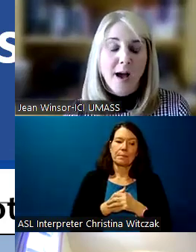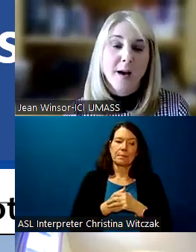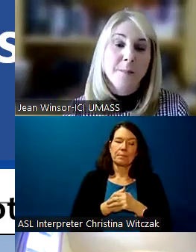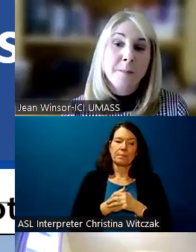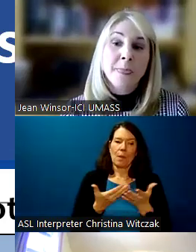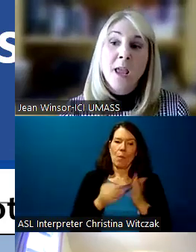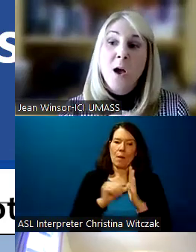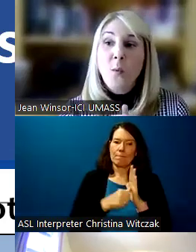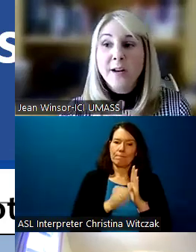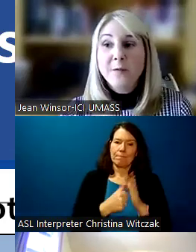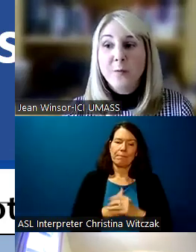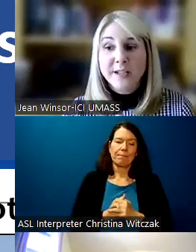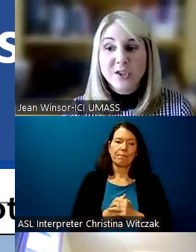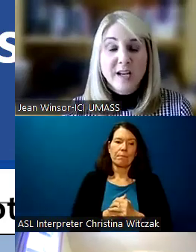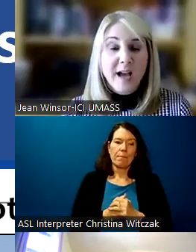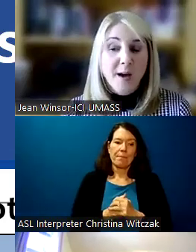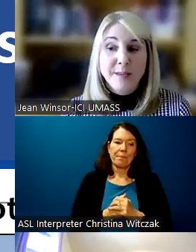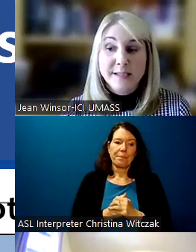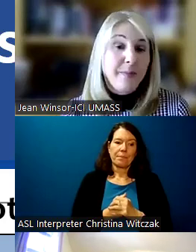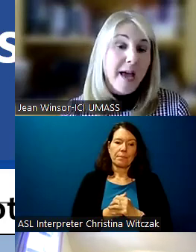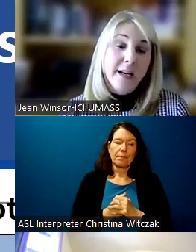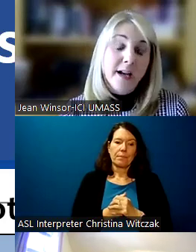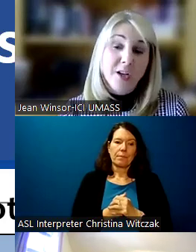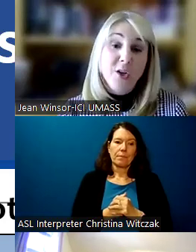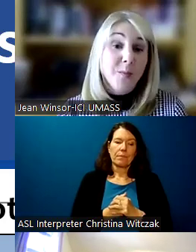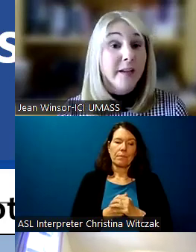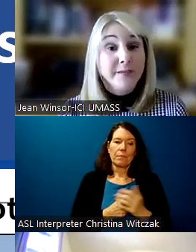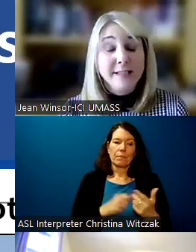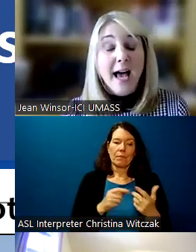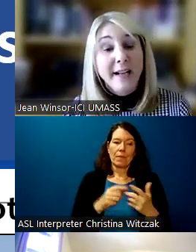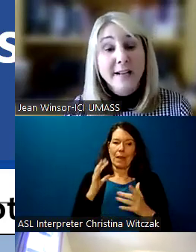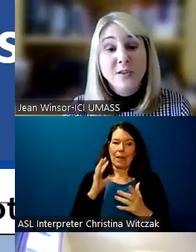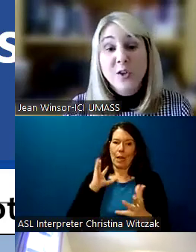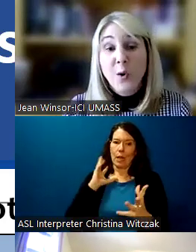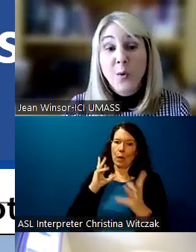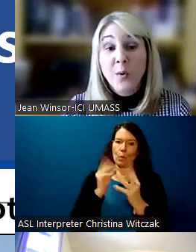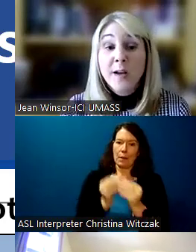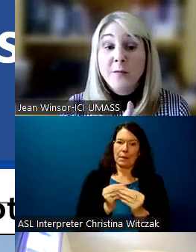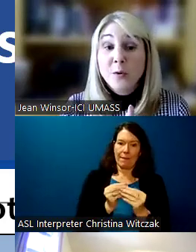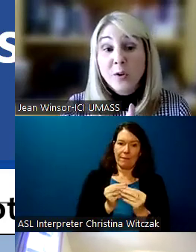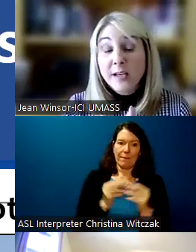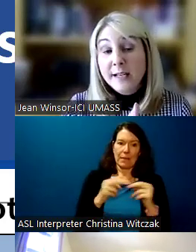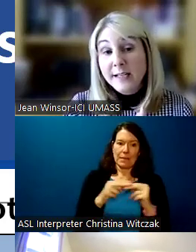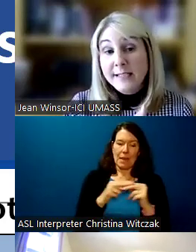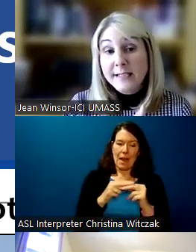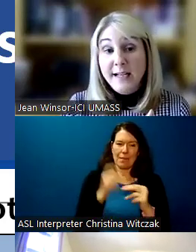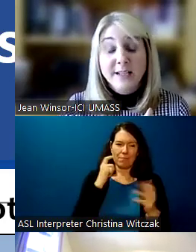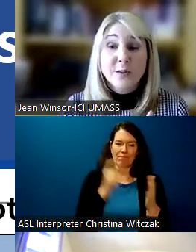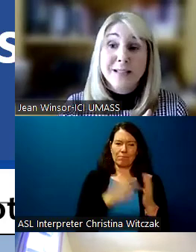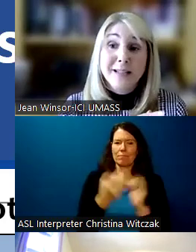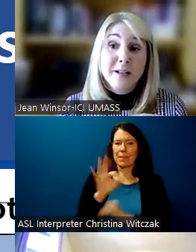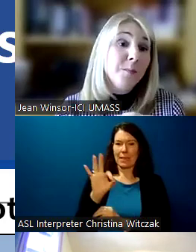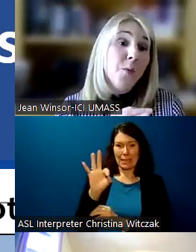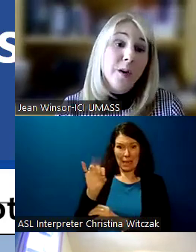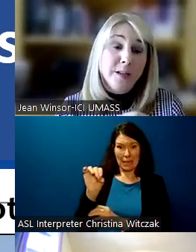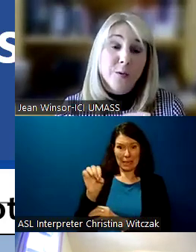out. One of which, this has been a cumulative slide. So if you look in 1990, there's